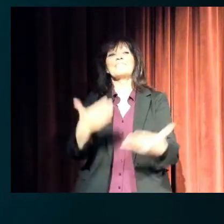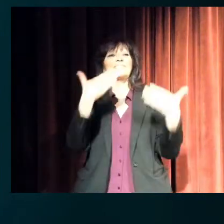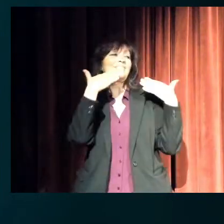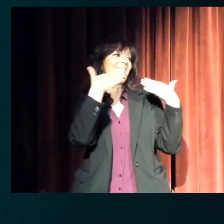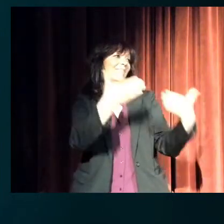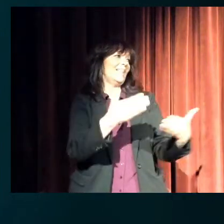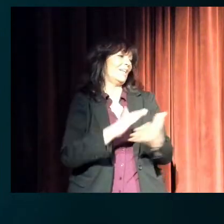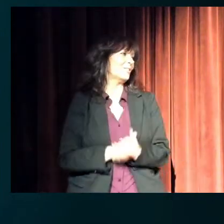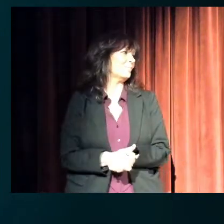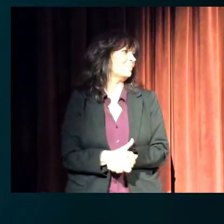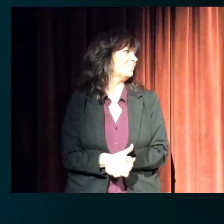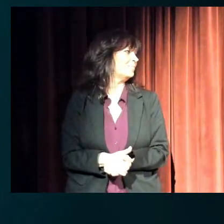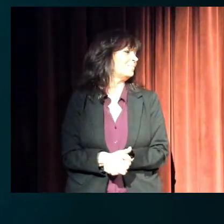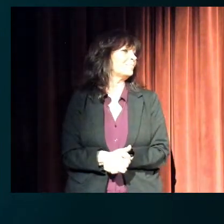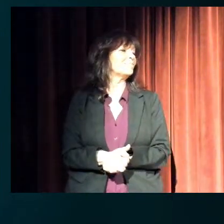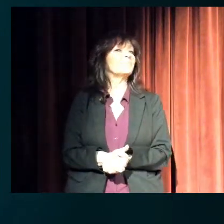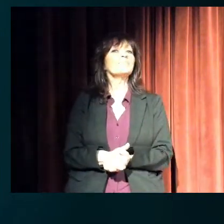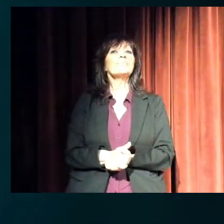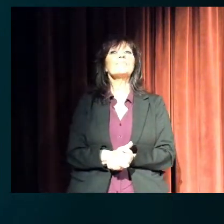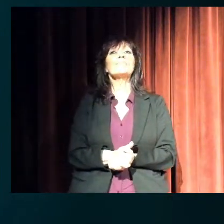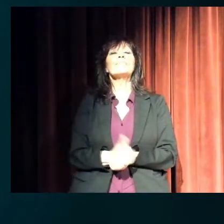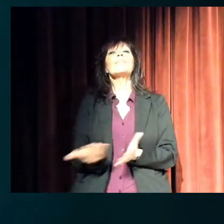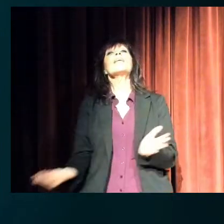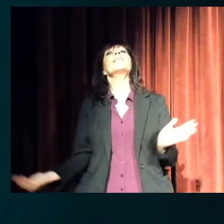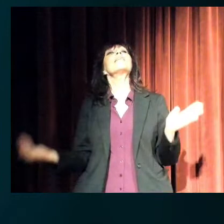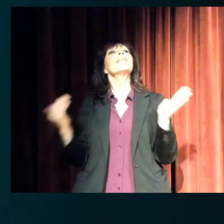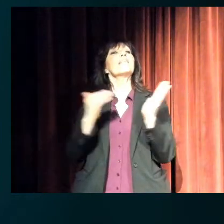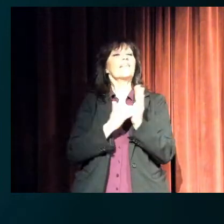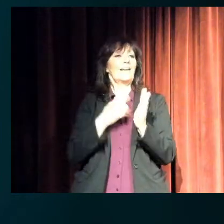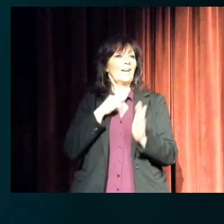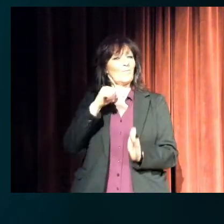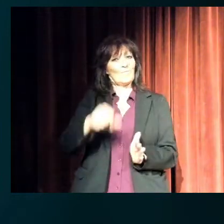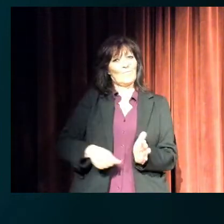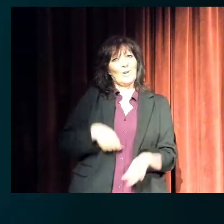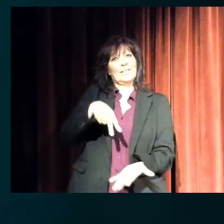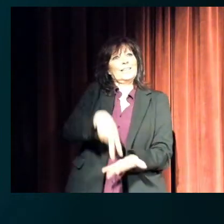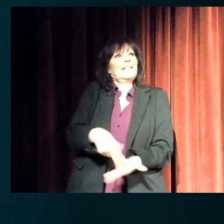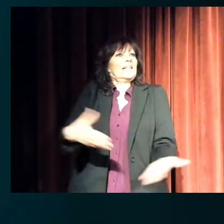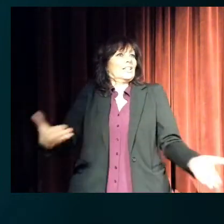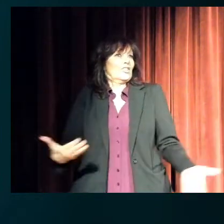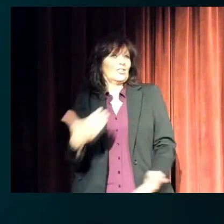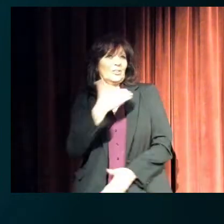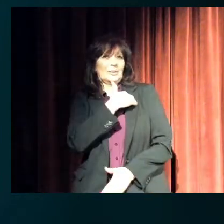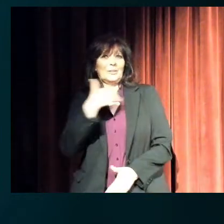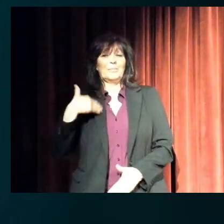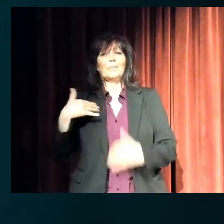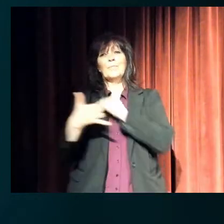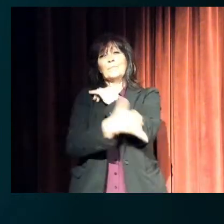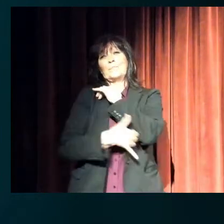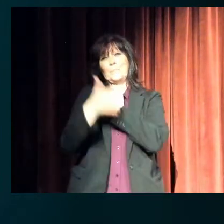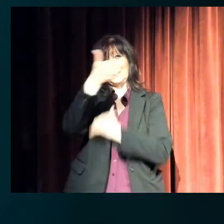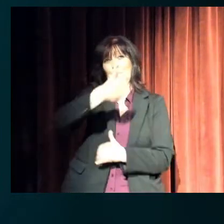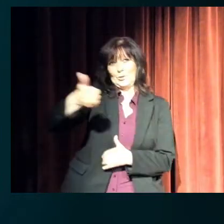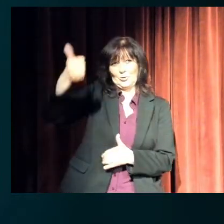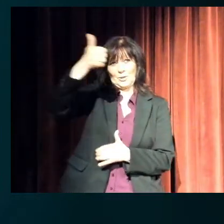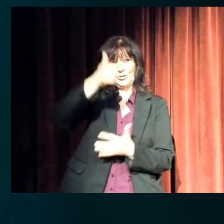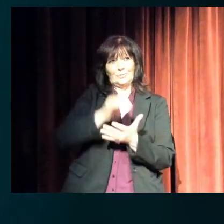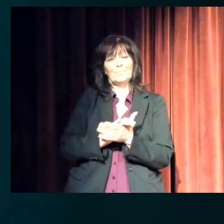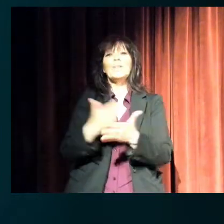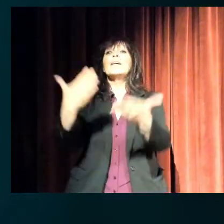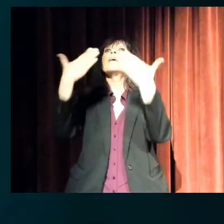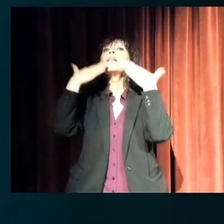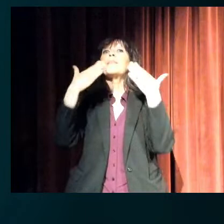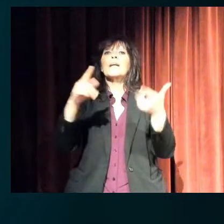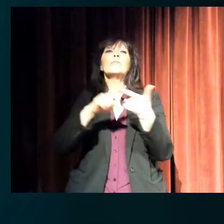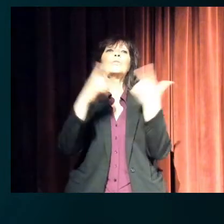Thank you, Commander. Once again, I am proud to stand before you as a member of our county's administration. Thank